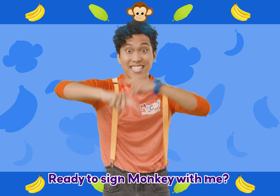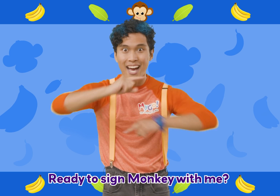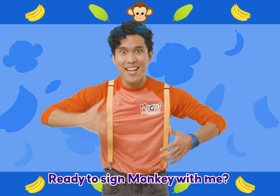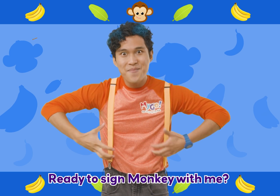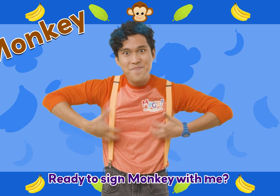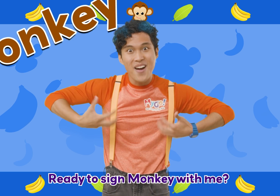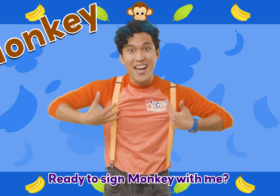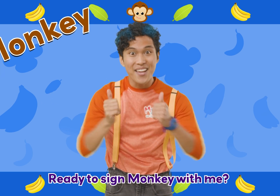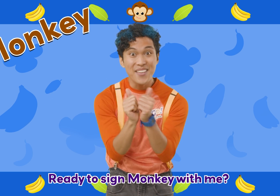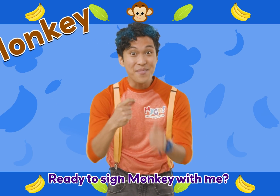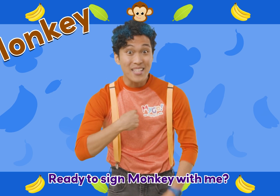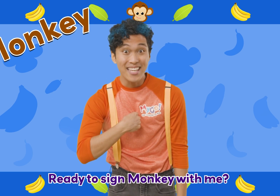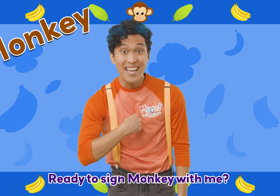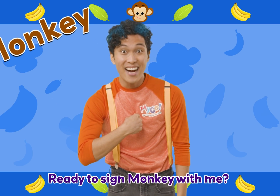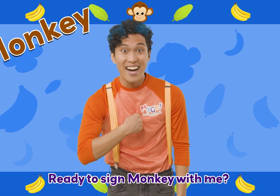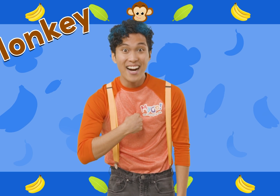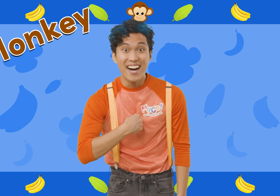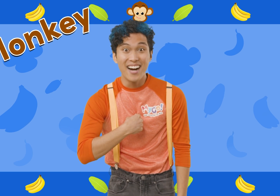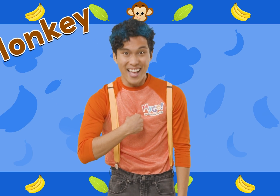Ready to sign monkey with me?